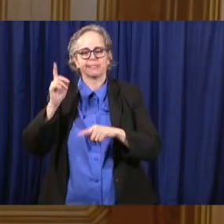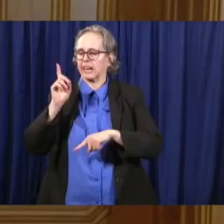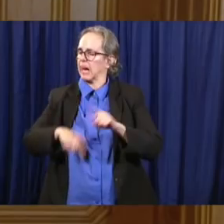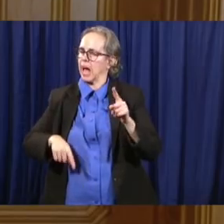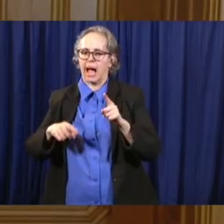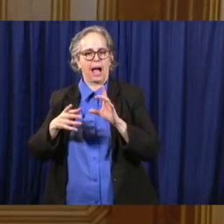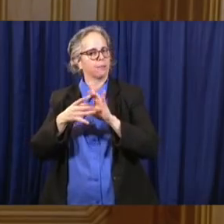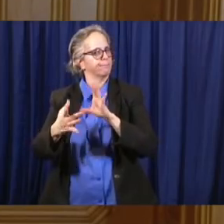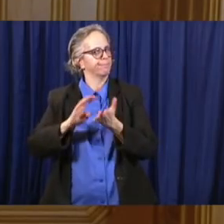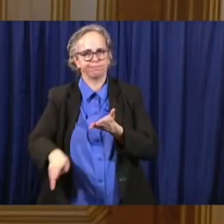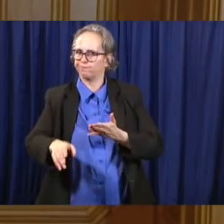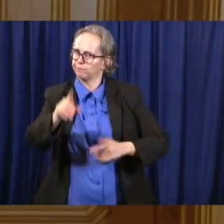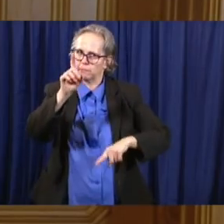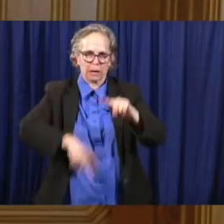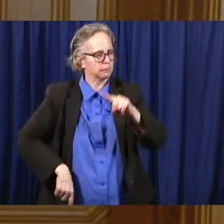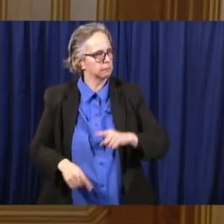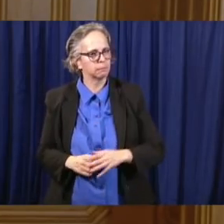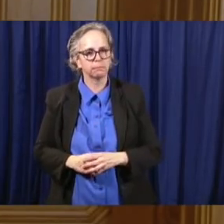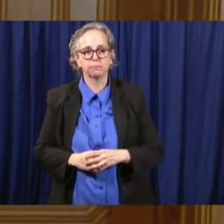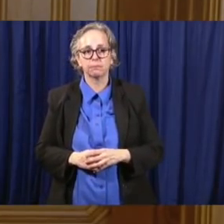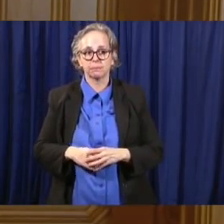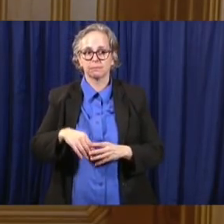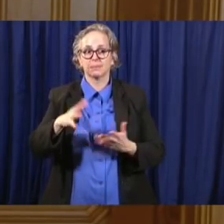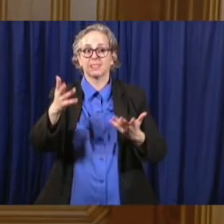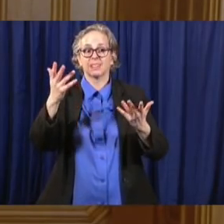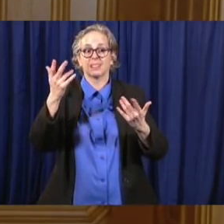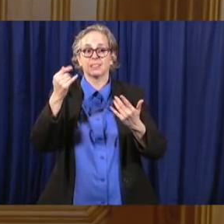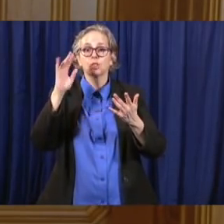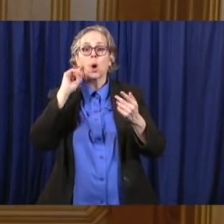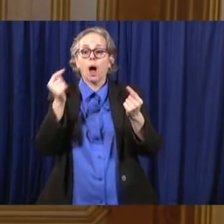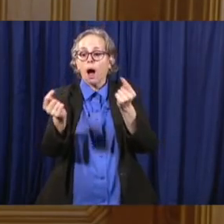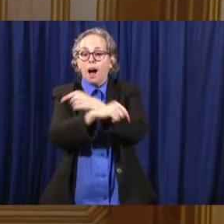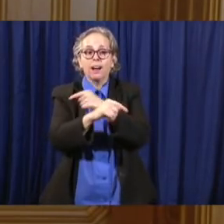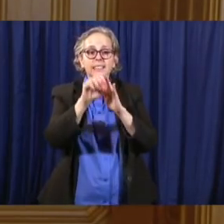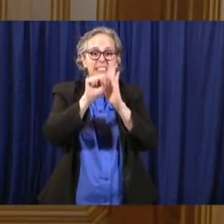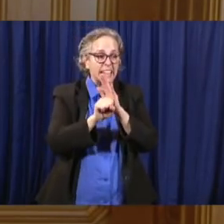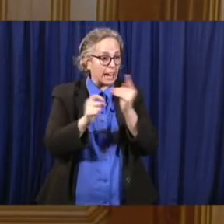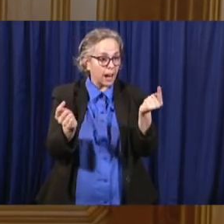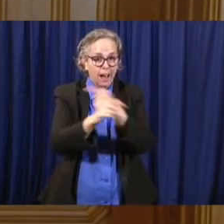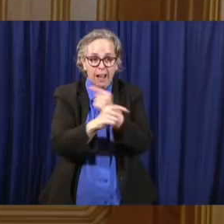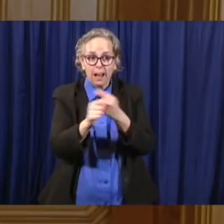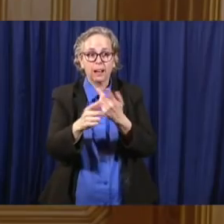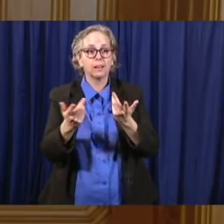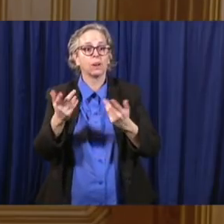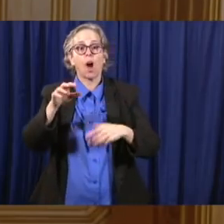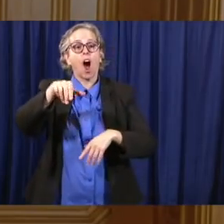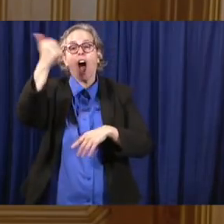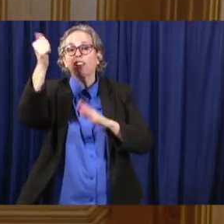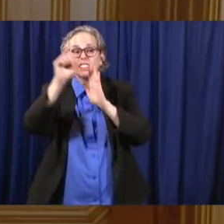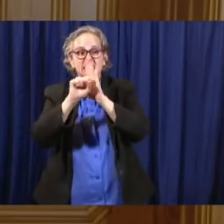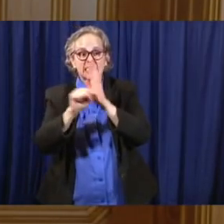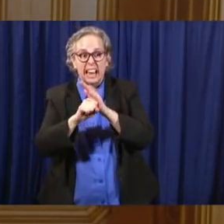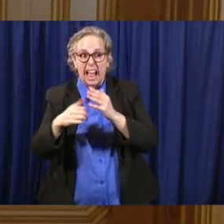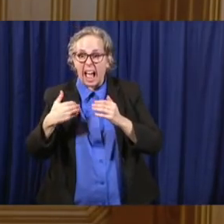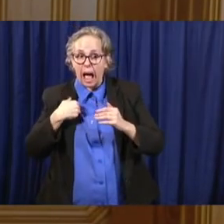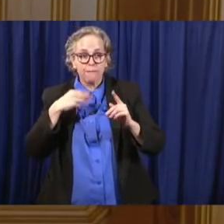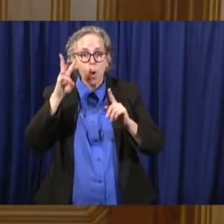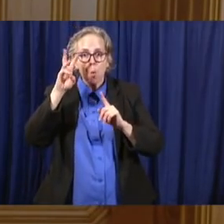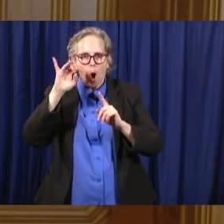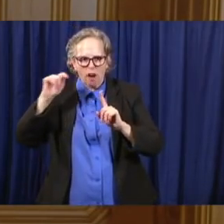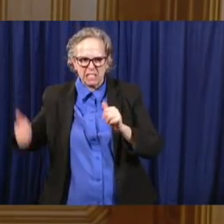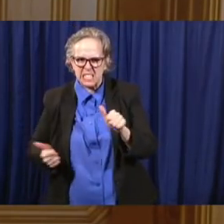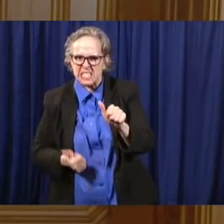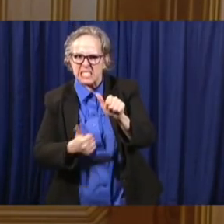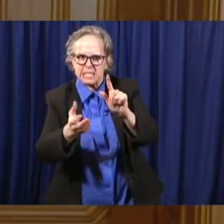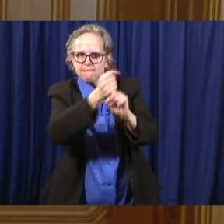Those who are interstate offenders, those who have warrants or detainers on them currently, and those who have